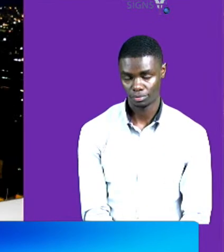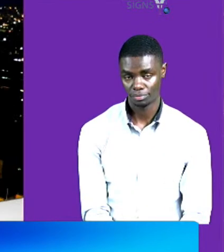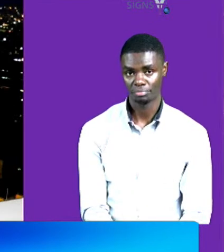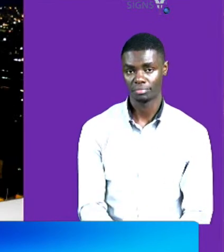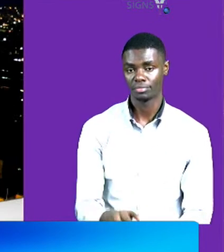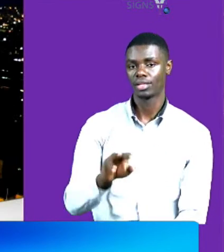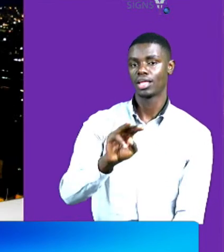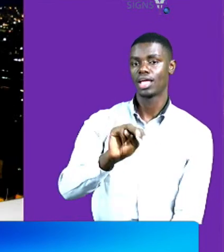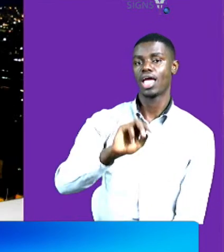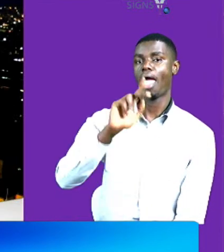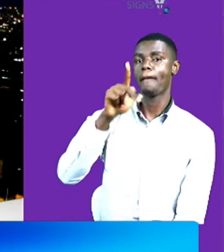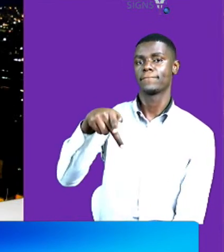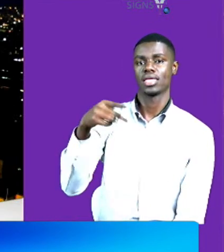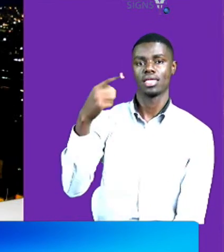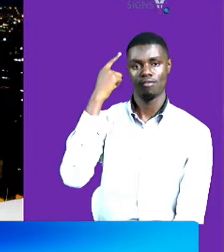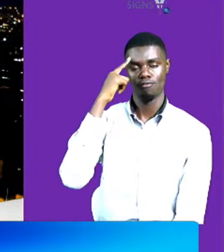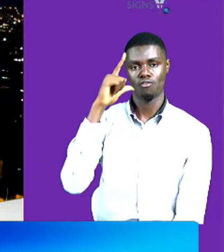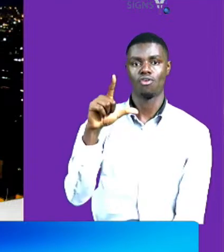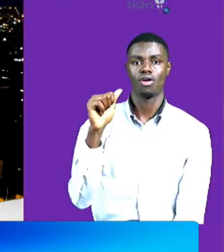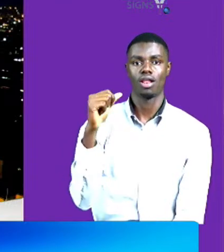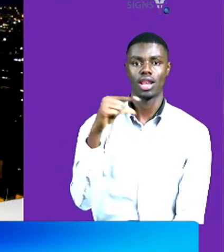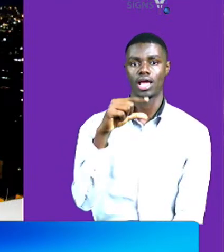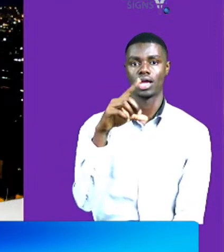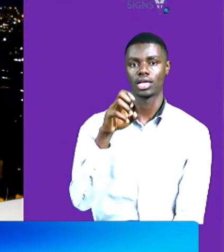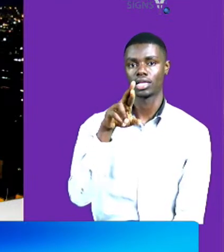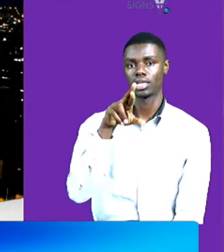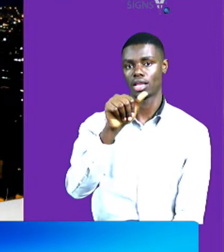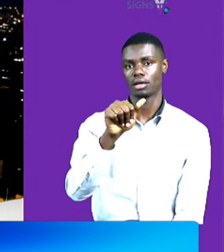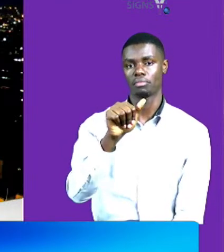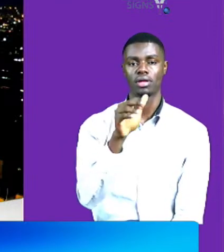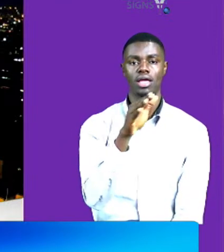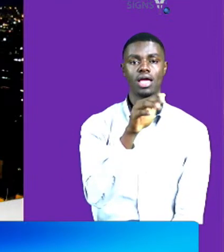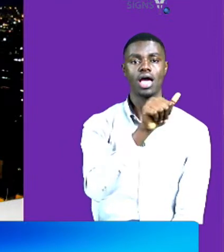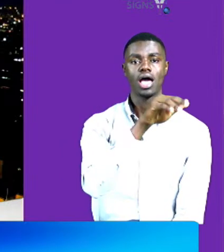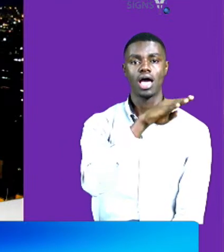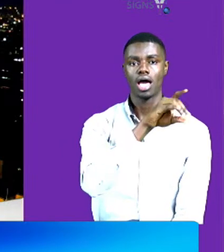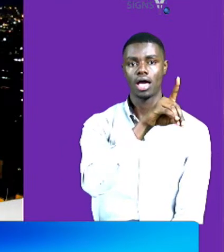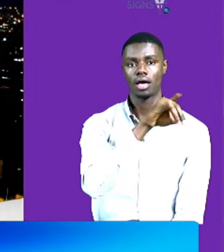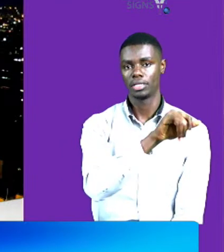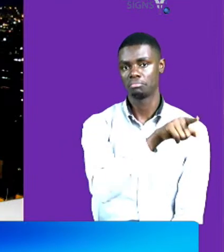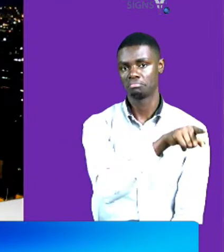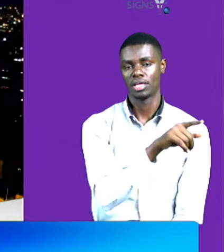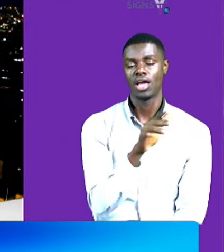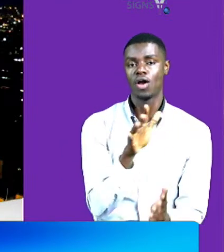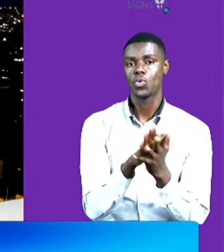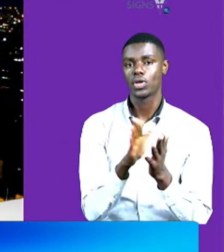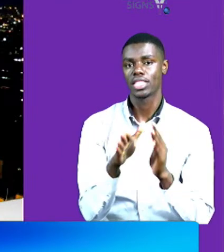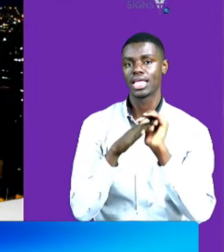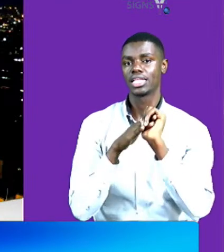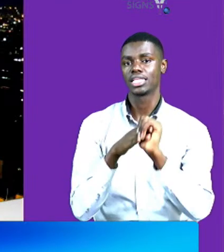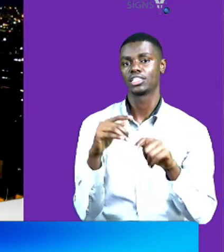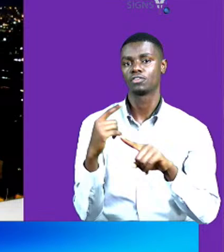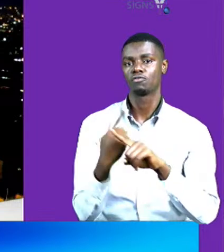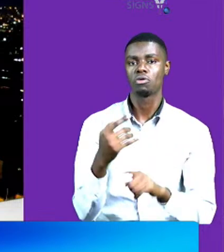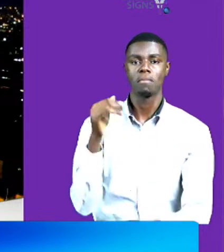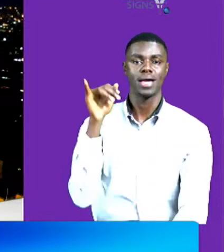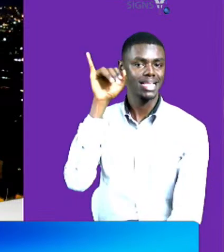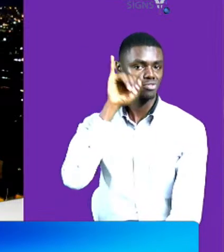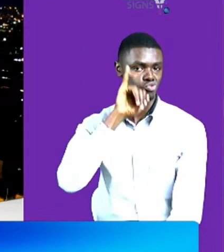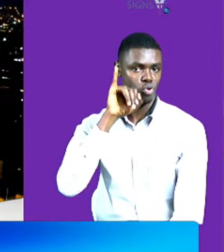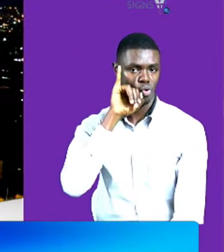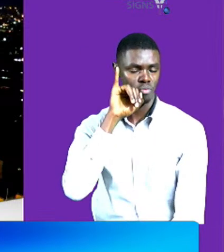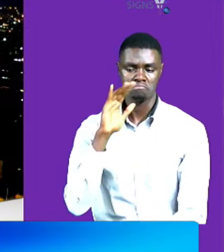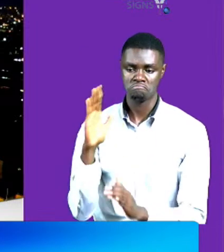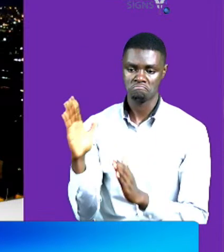The MP for Lagdera, Abdikadir Mohammed, along with the leaders from Isiolo,